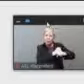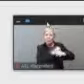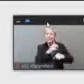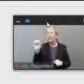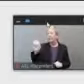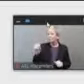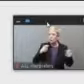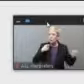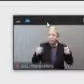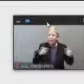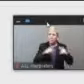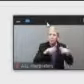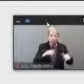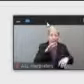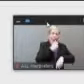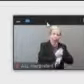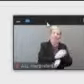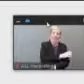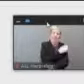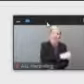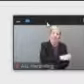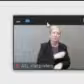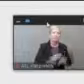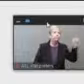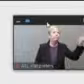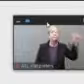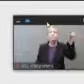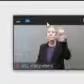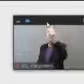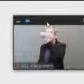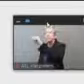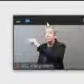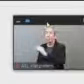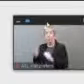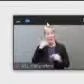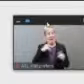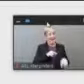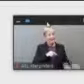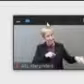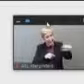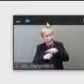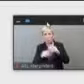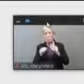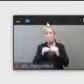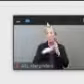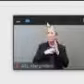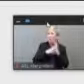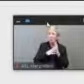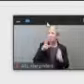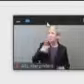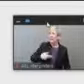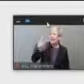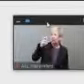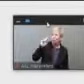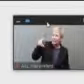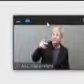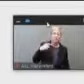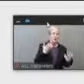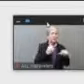Management. And so we're really making sure that we get that most vulnerable group and get at least 60% of them